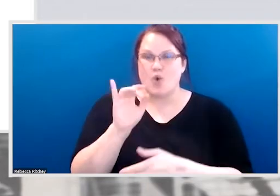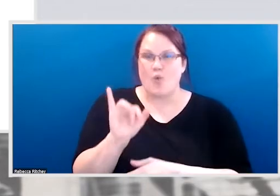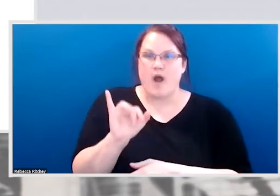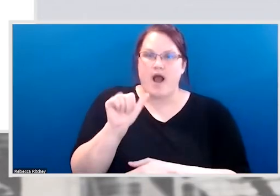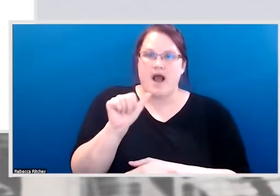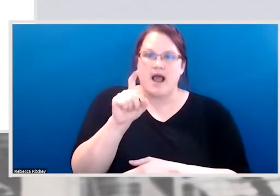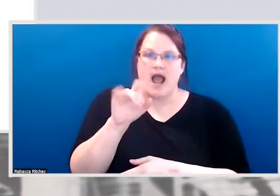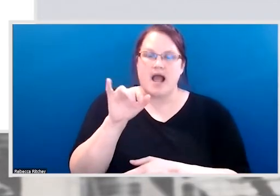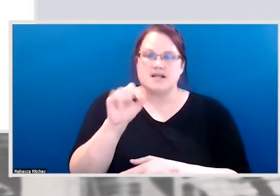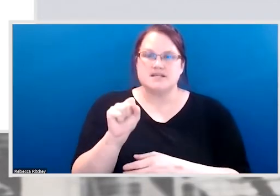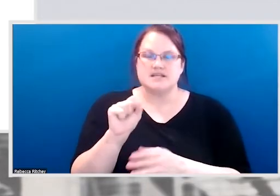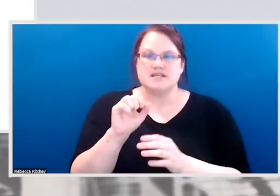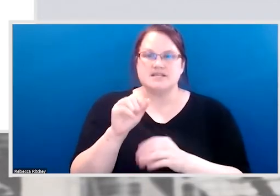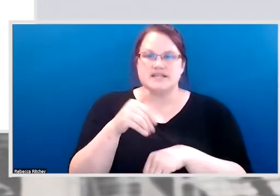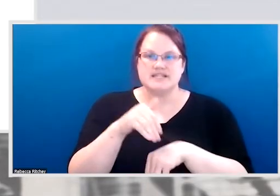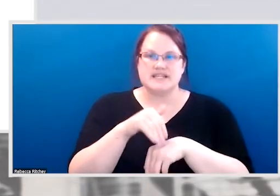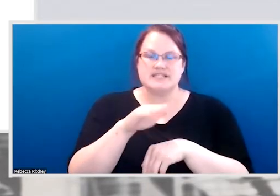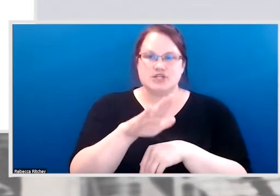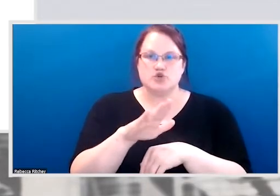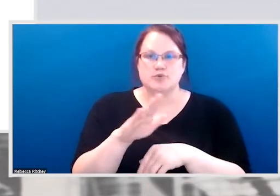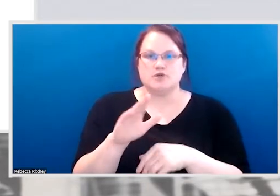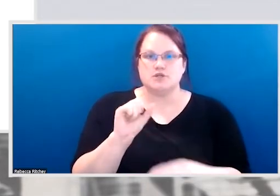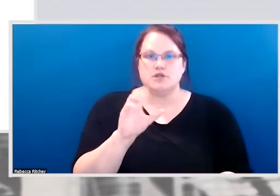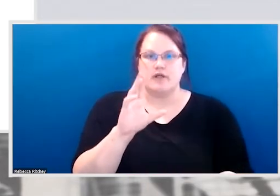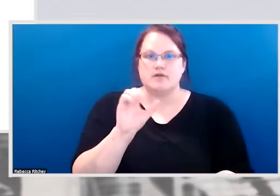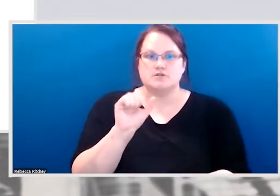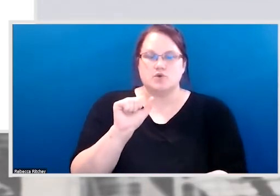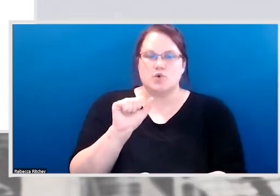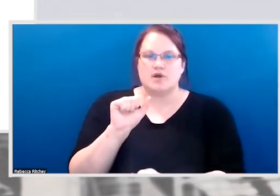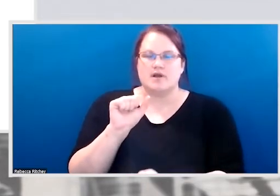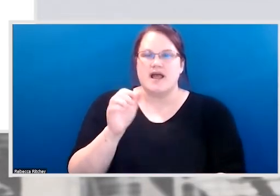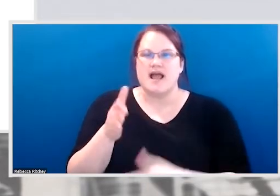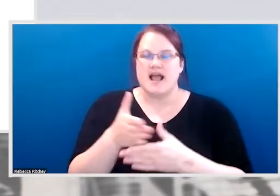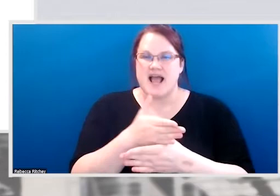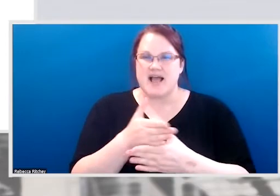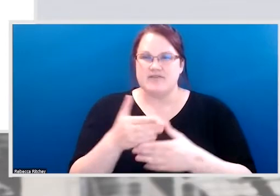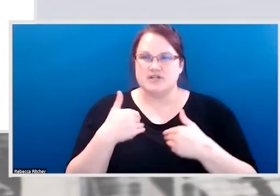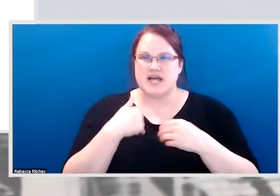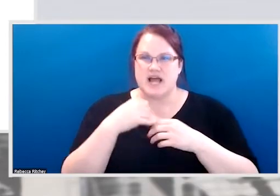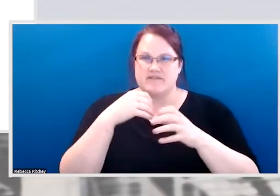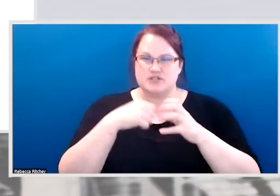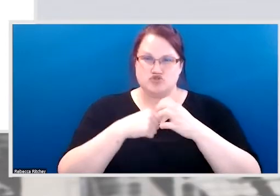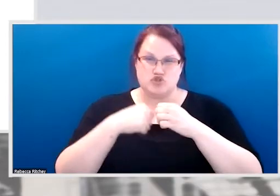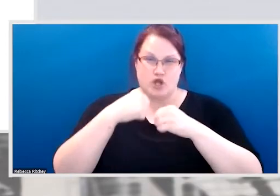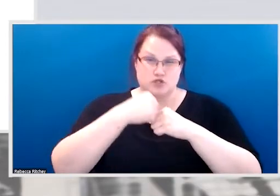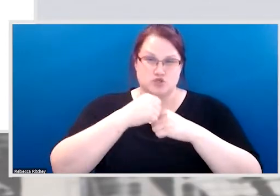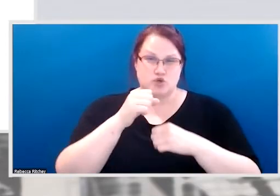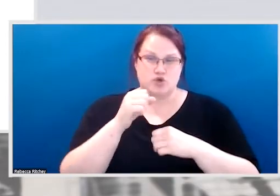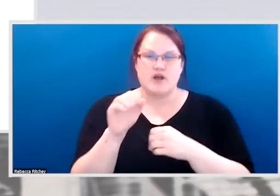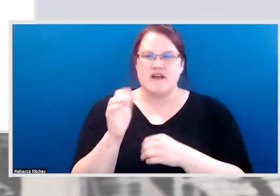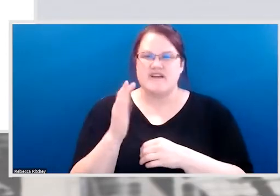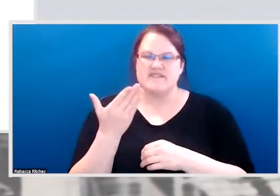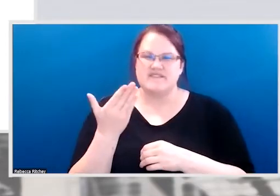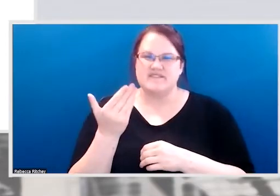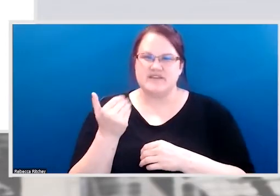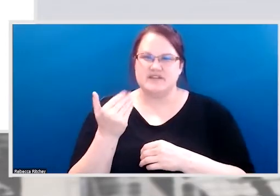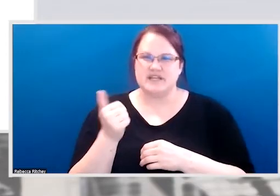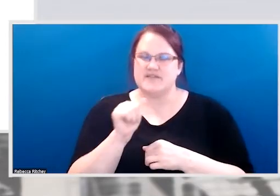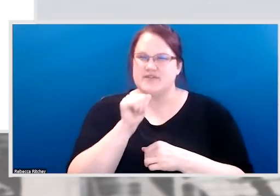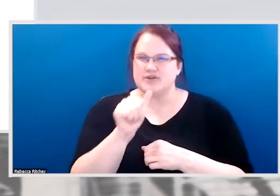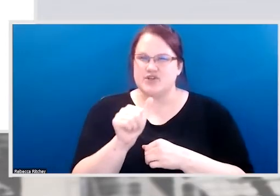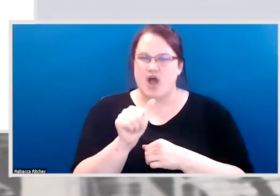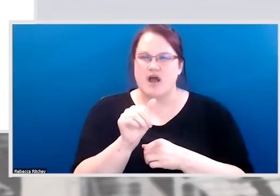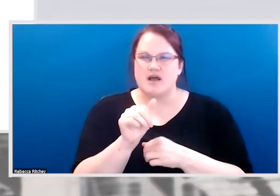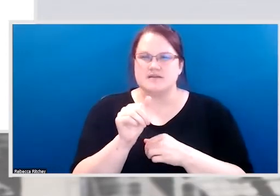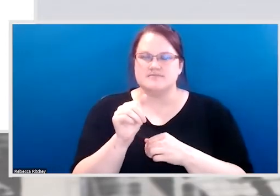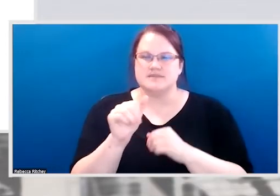the distribution of the score. On average, condemned buildings have a structural score of 15, which indicates that they're not imminently dangerous, and